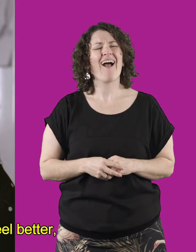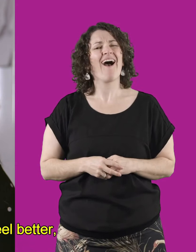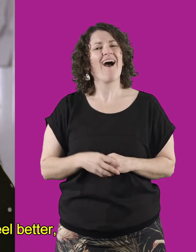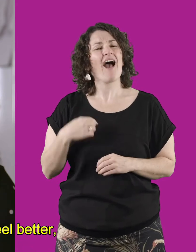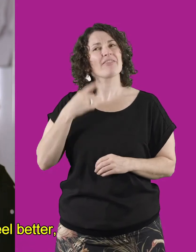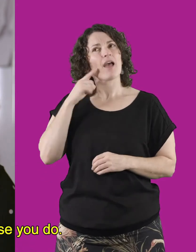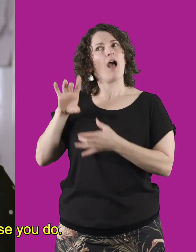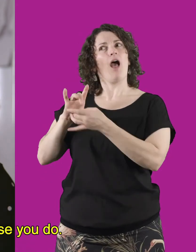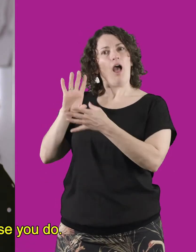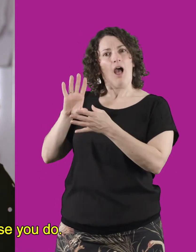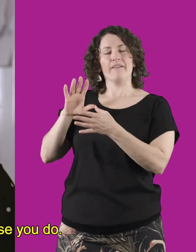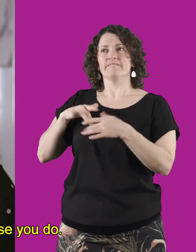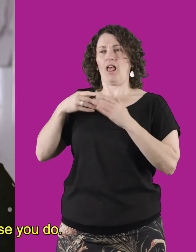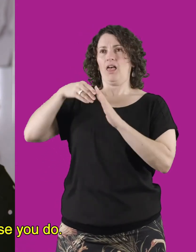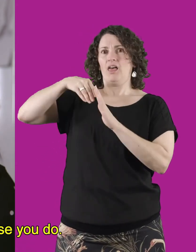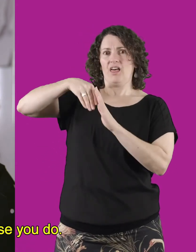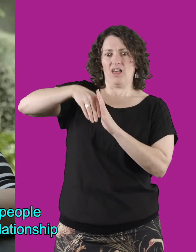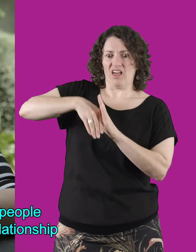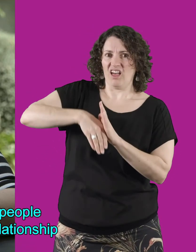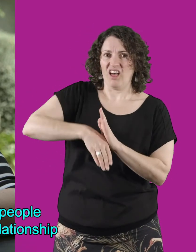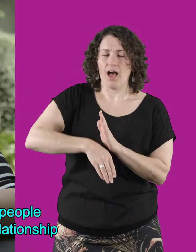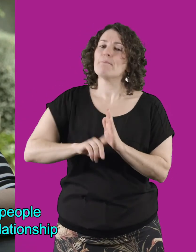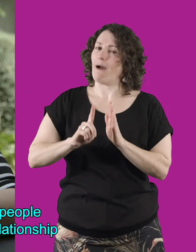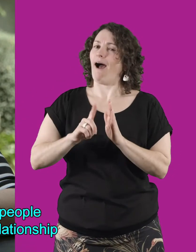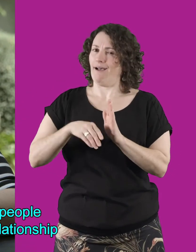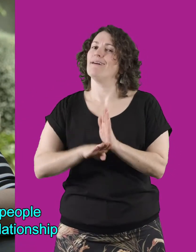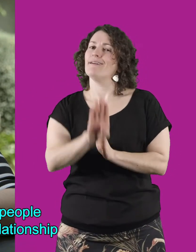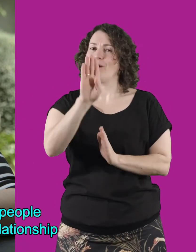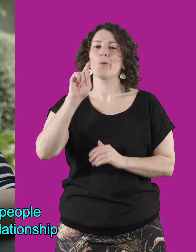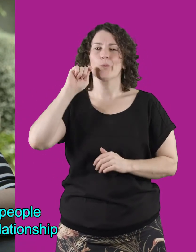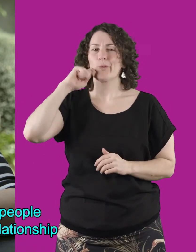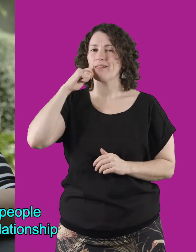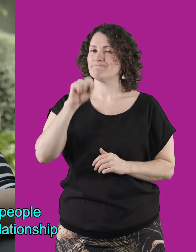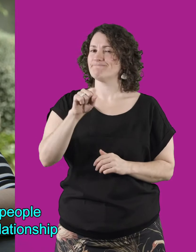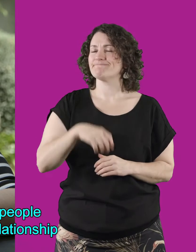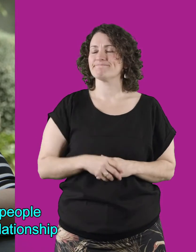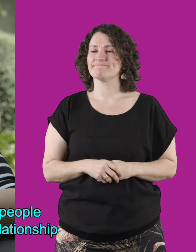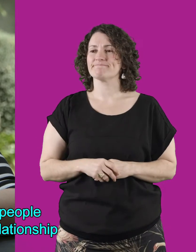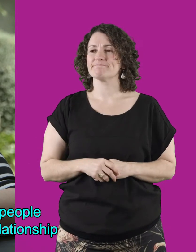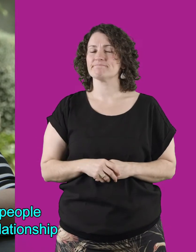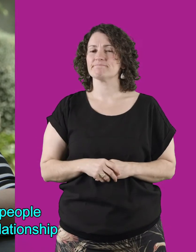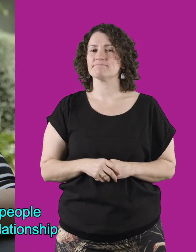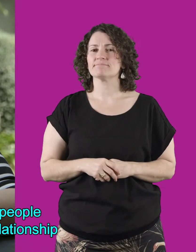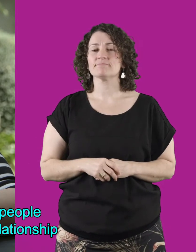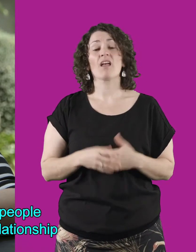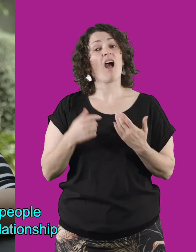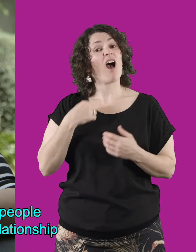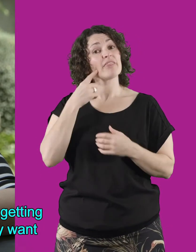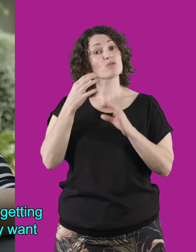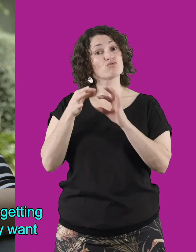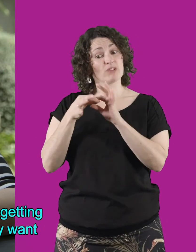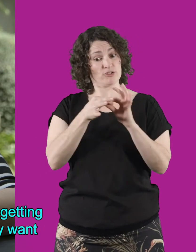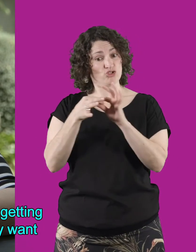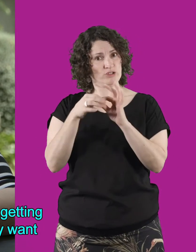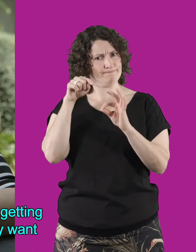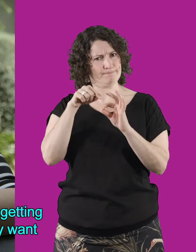not going to feel better, but you do, I promise you do. As long as both people are happy in the relationship and